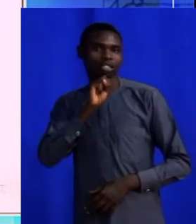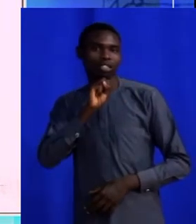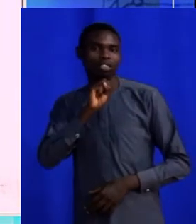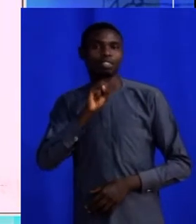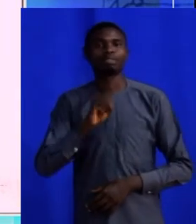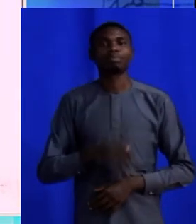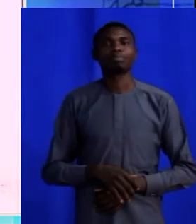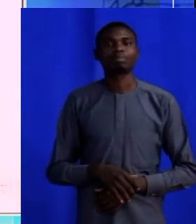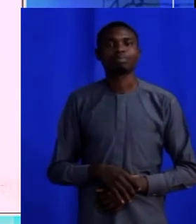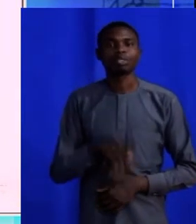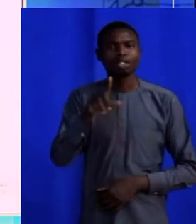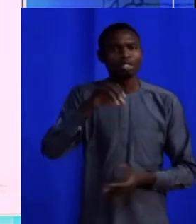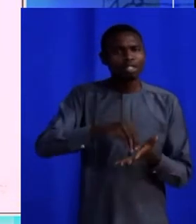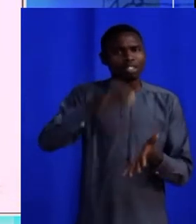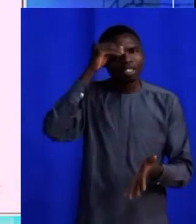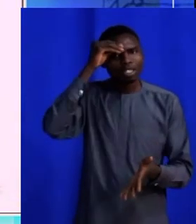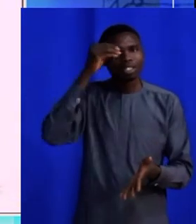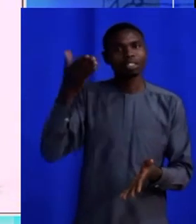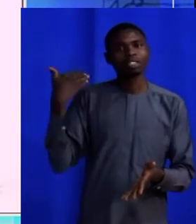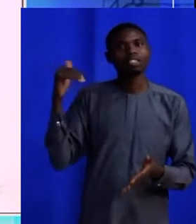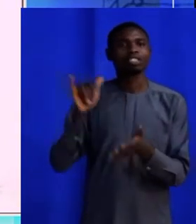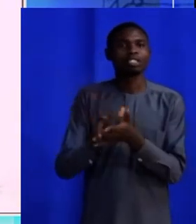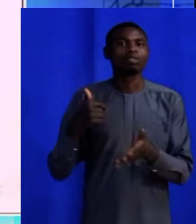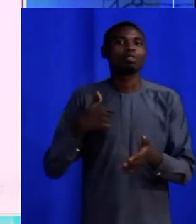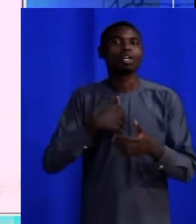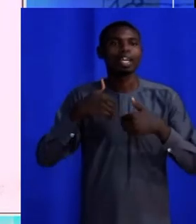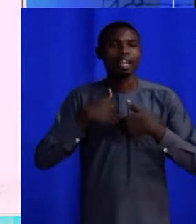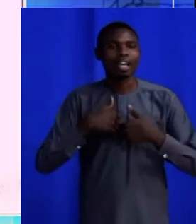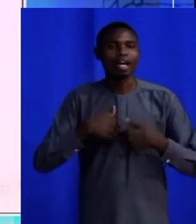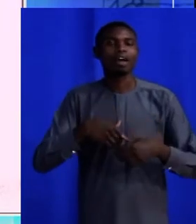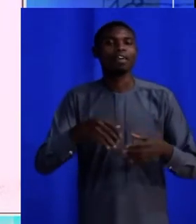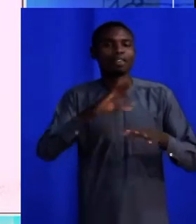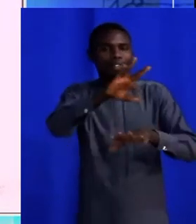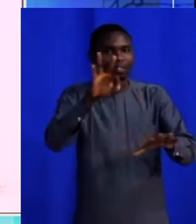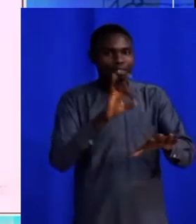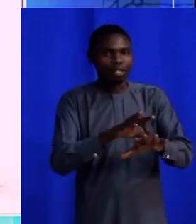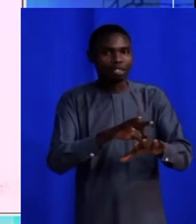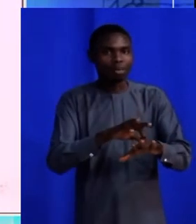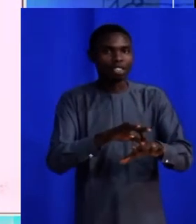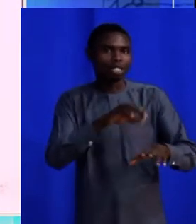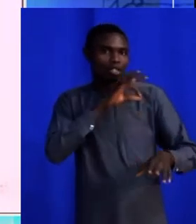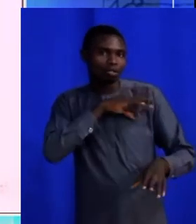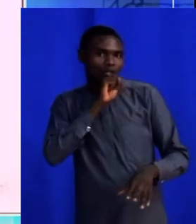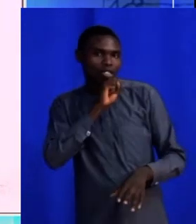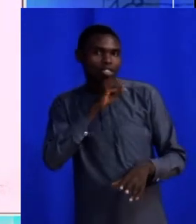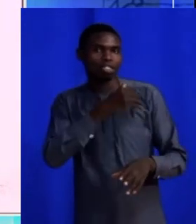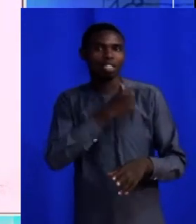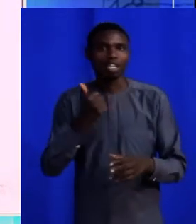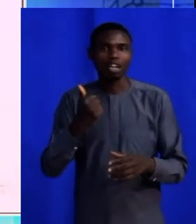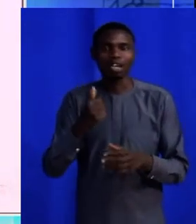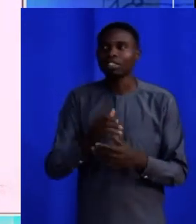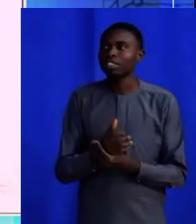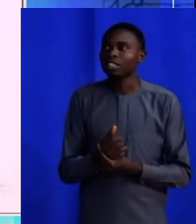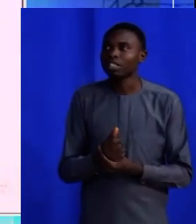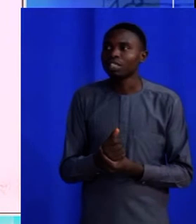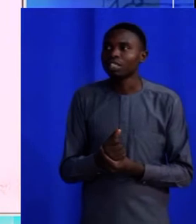of sizes. That's class 1 in form of sizes, or in class of size, where we